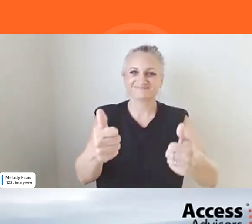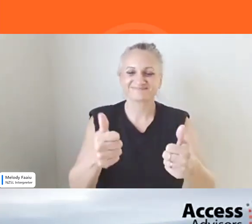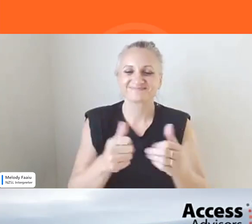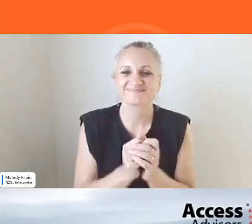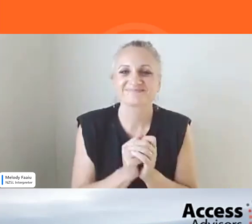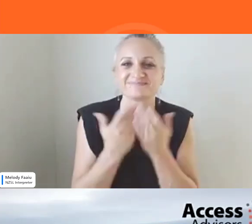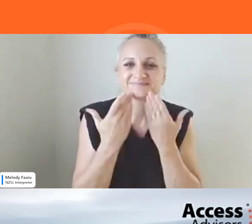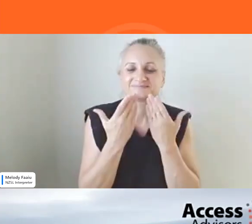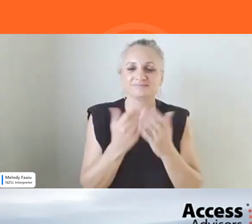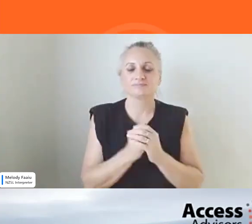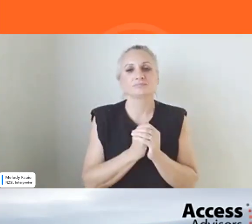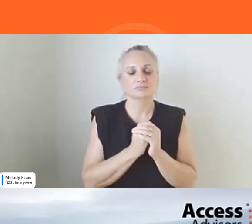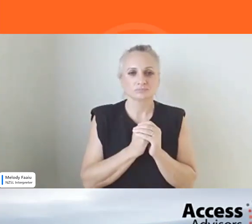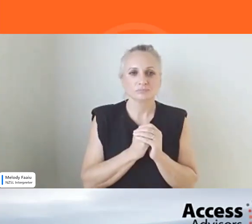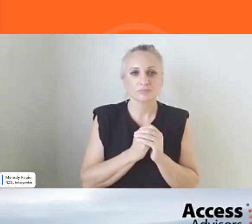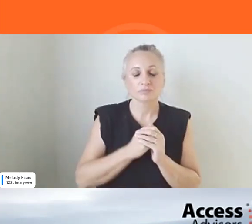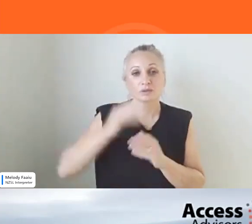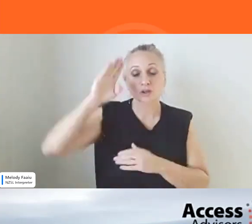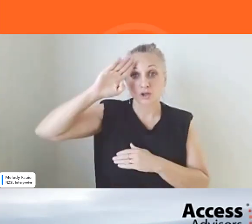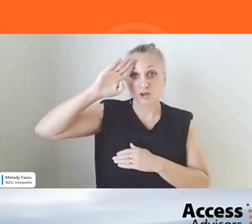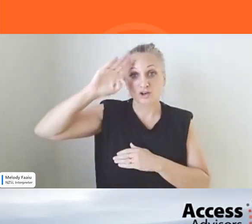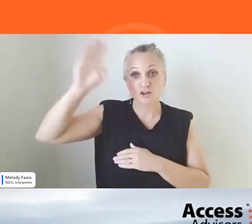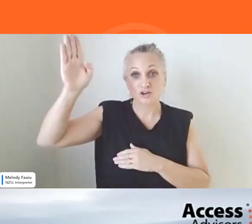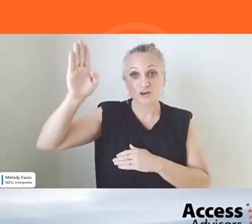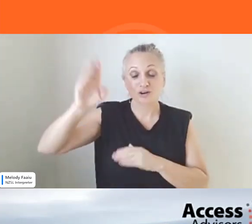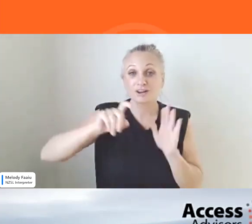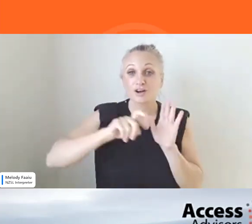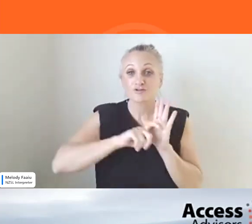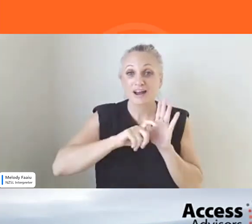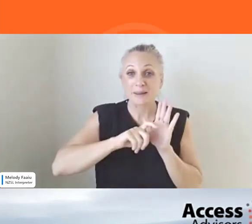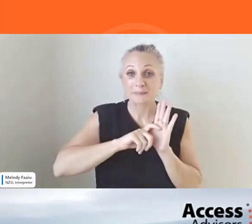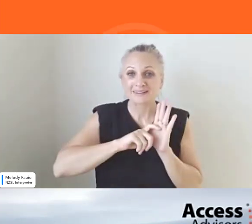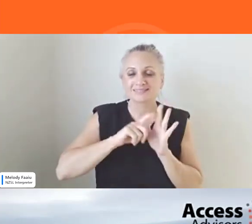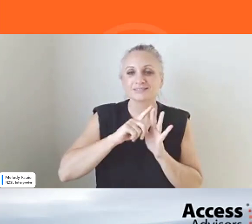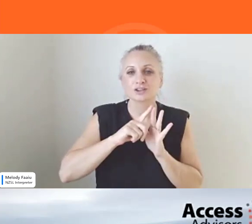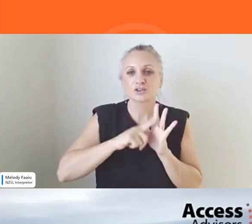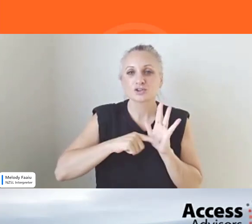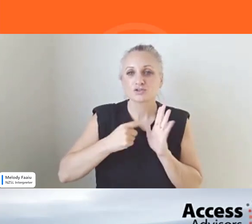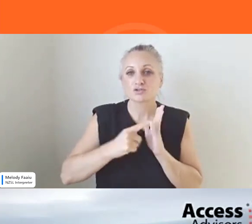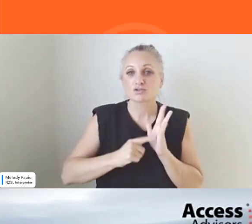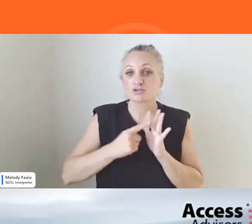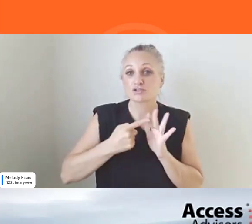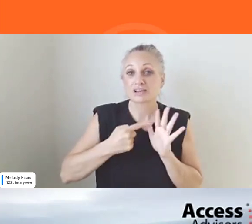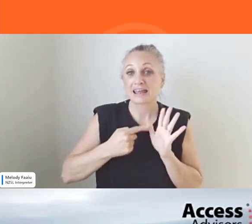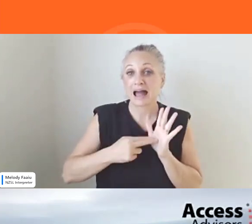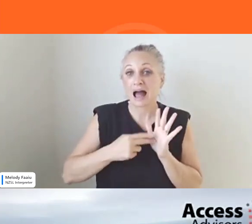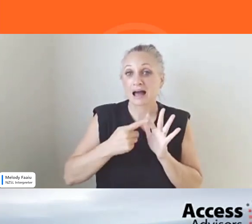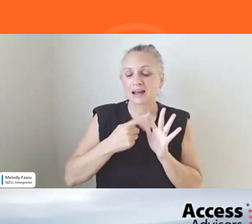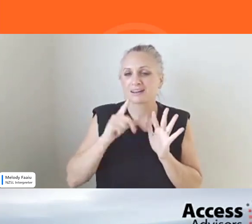Kia ora, Raymond, Juliana here from the back end. There's a couple of questions in the Q&A.